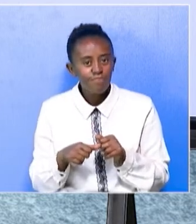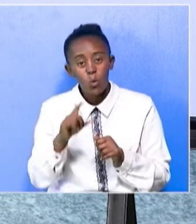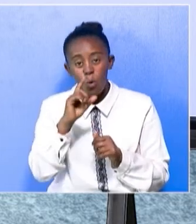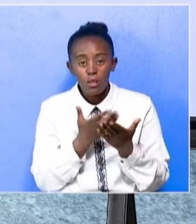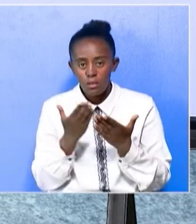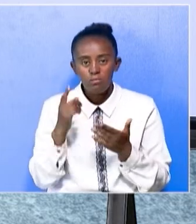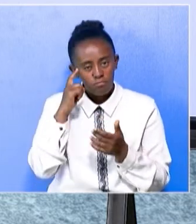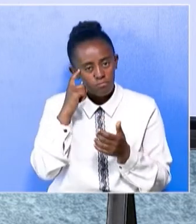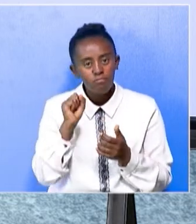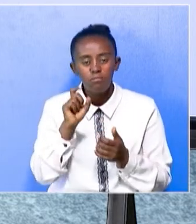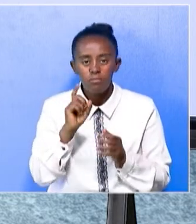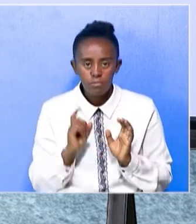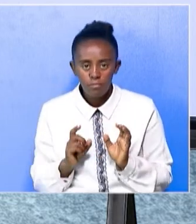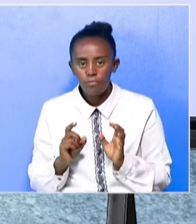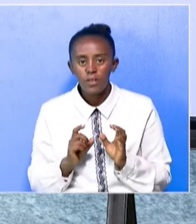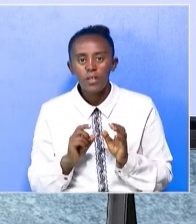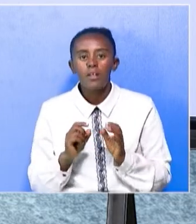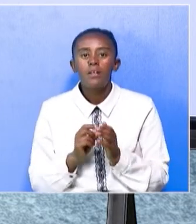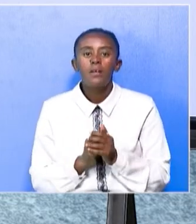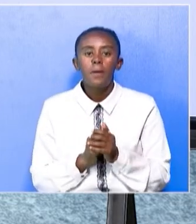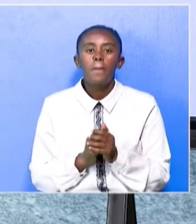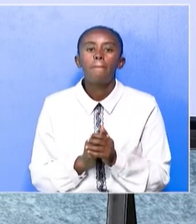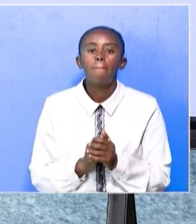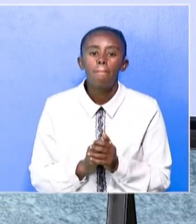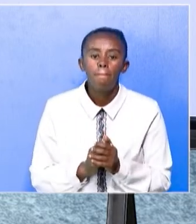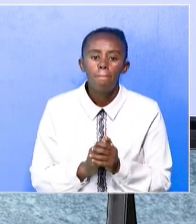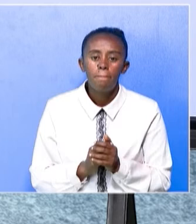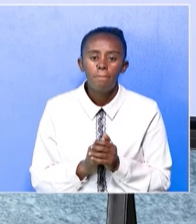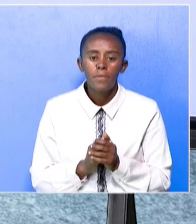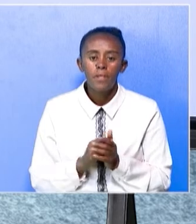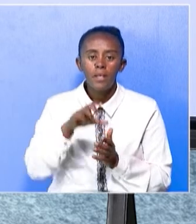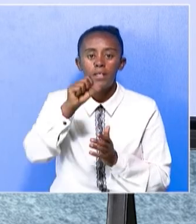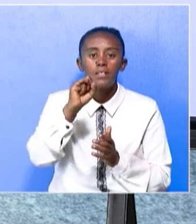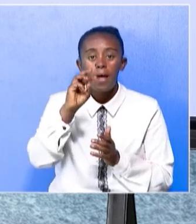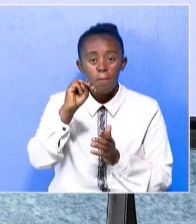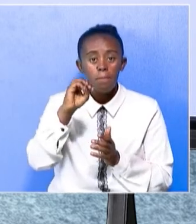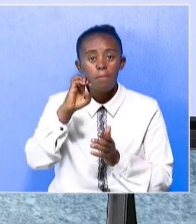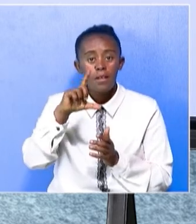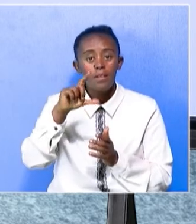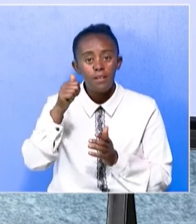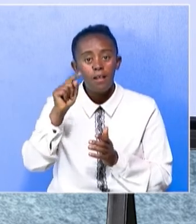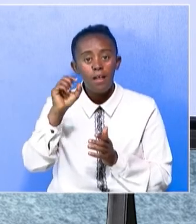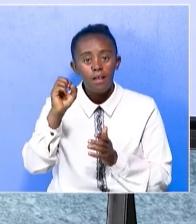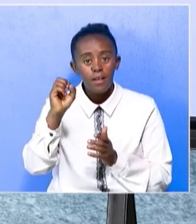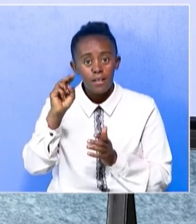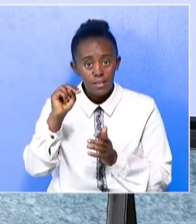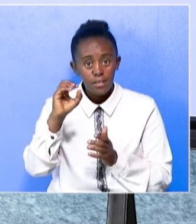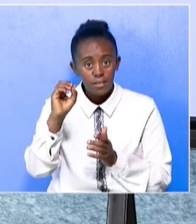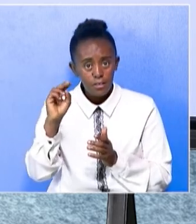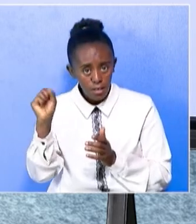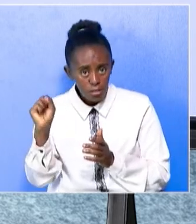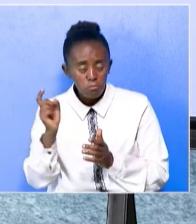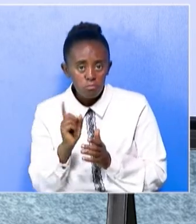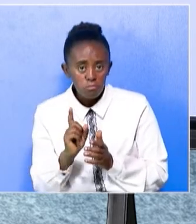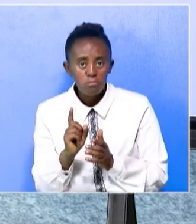is right. Past continuous tense plus while plus past simultaneous actions. Simultaneous action is, I would